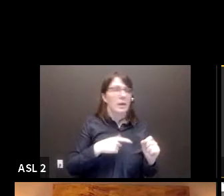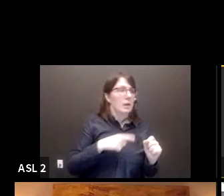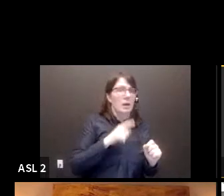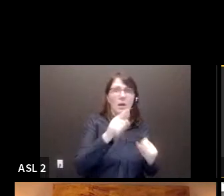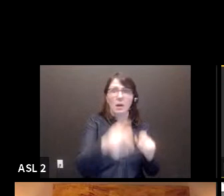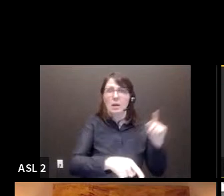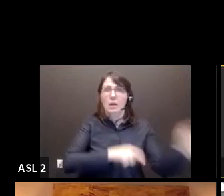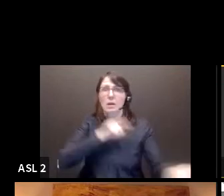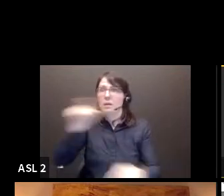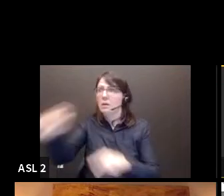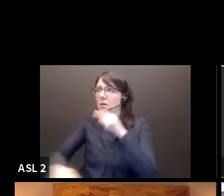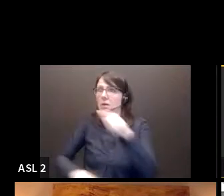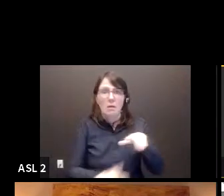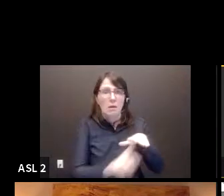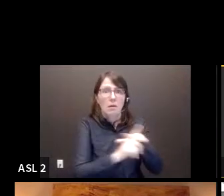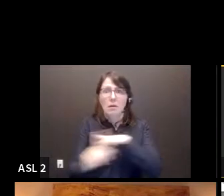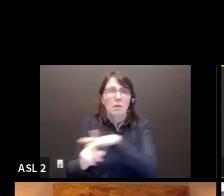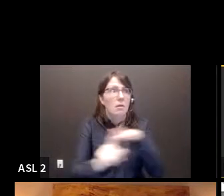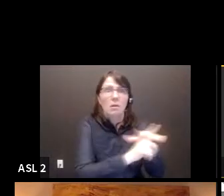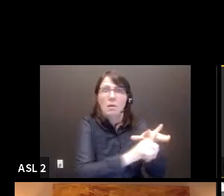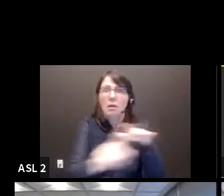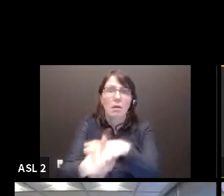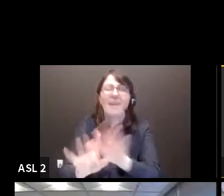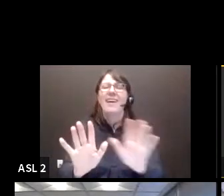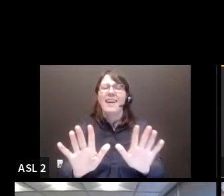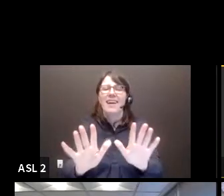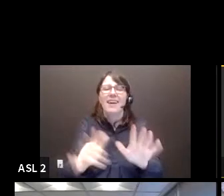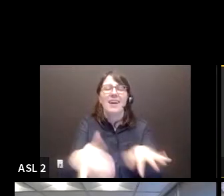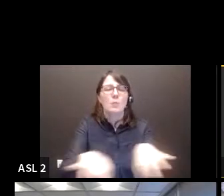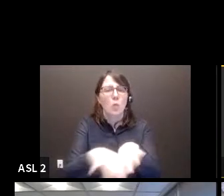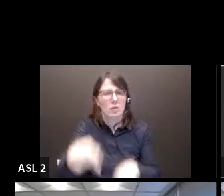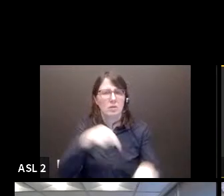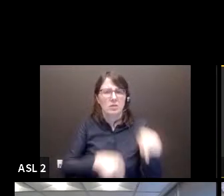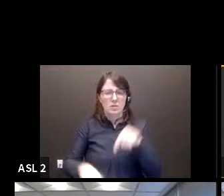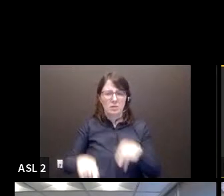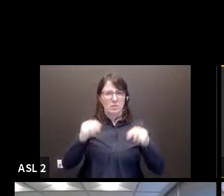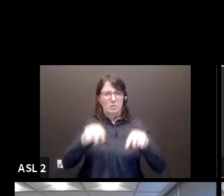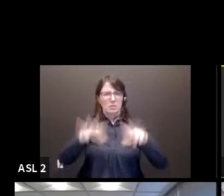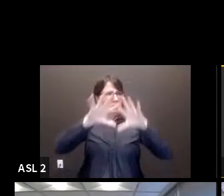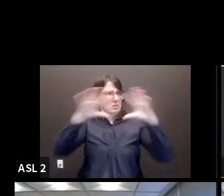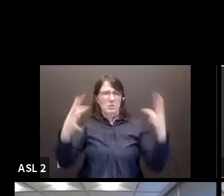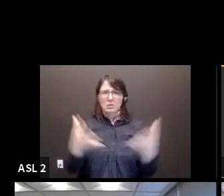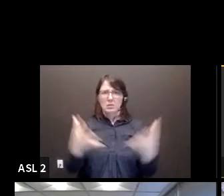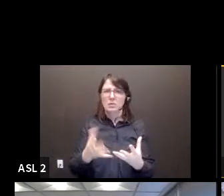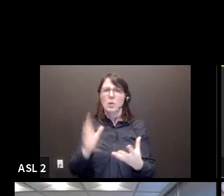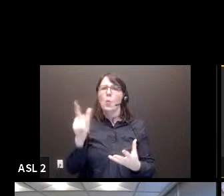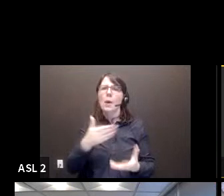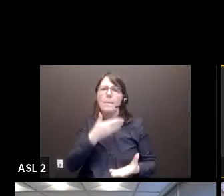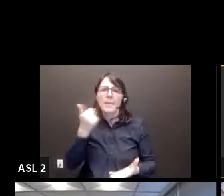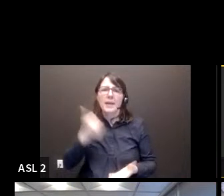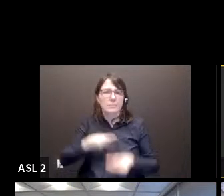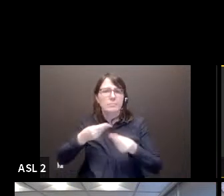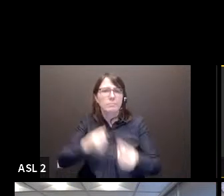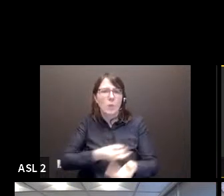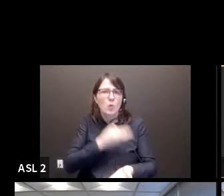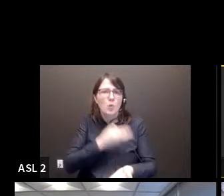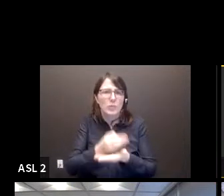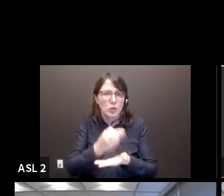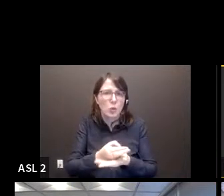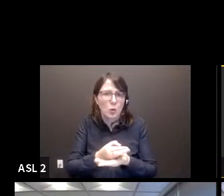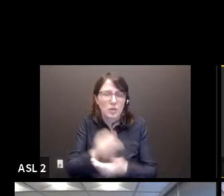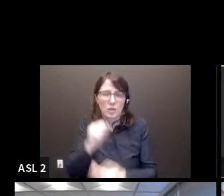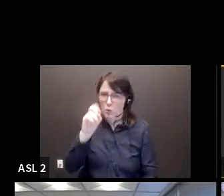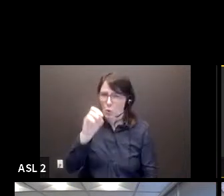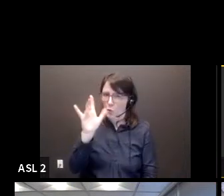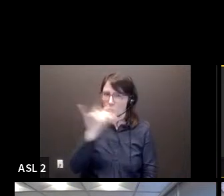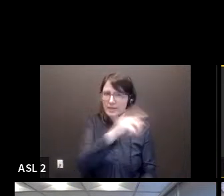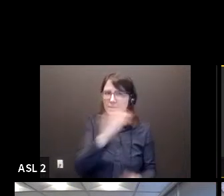opposed to trying to understand what's going on and putting our most important resources in the best place silly said at a small gathering hosted